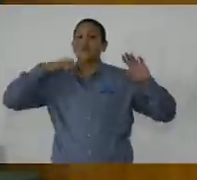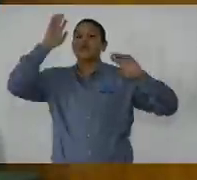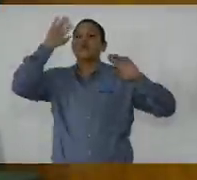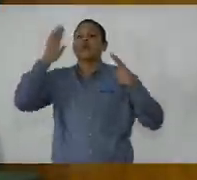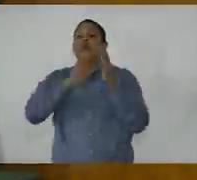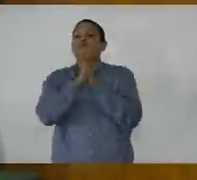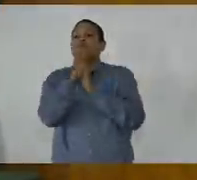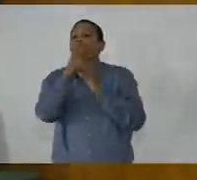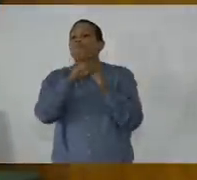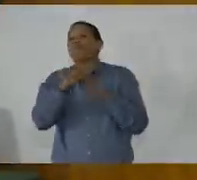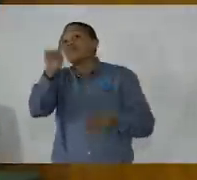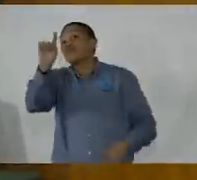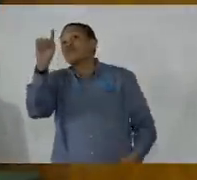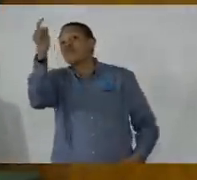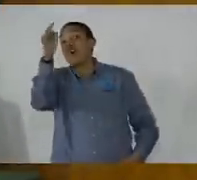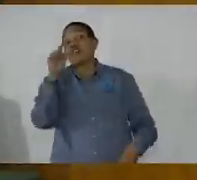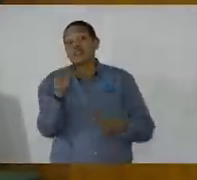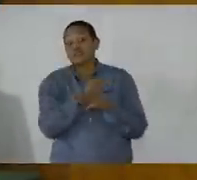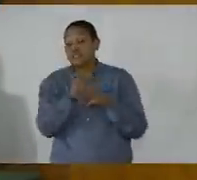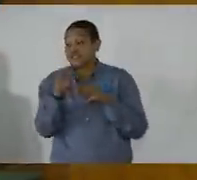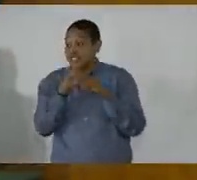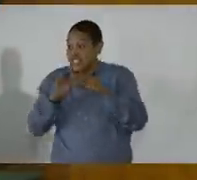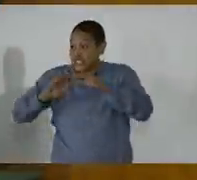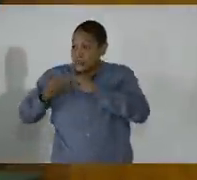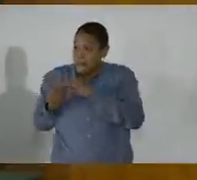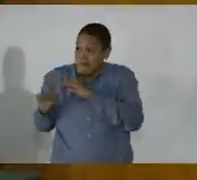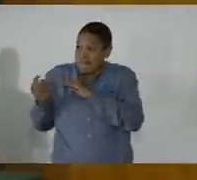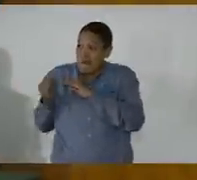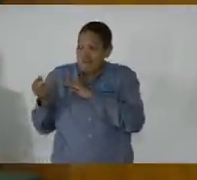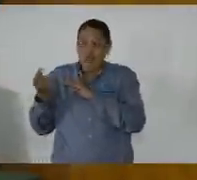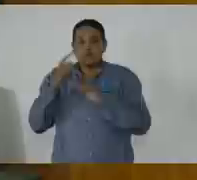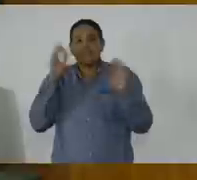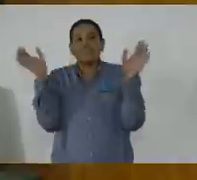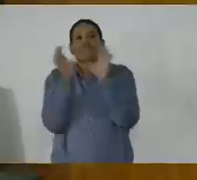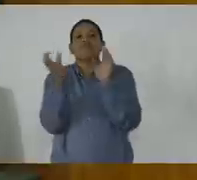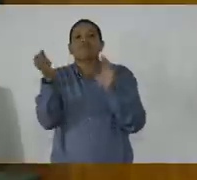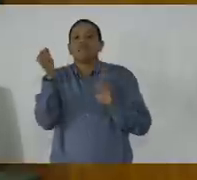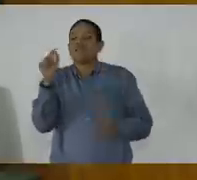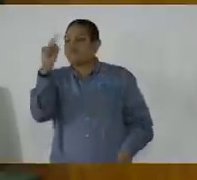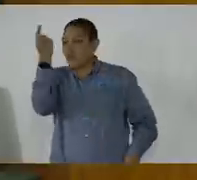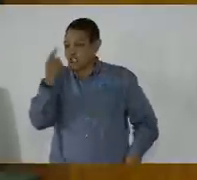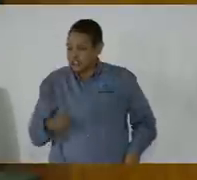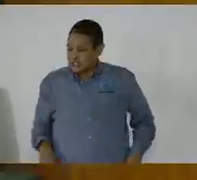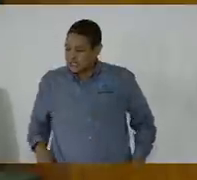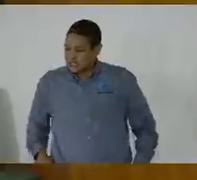become the first ministry in Jamaica to be so certified.